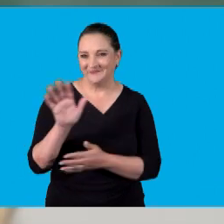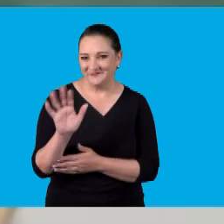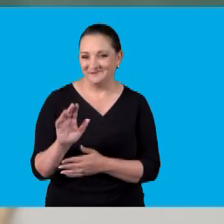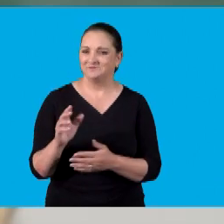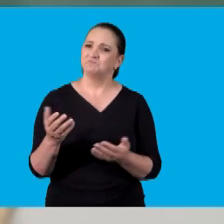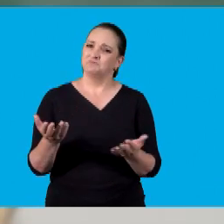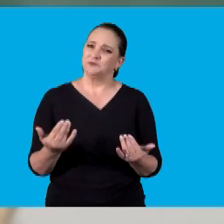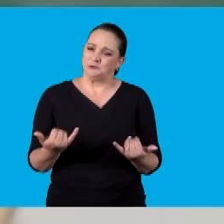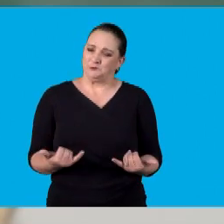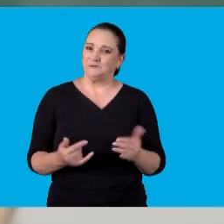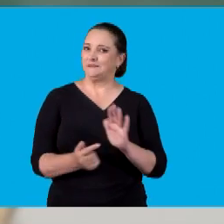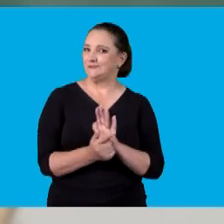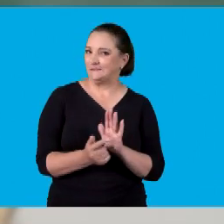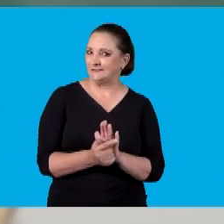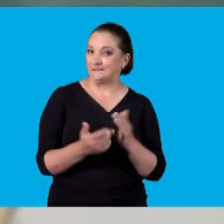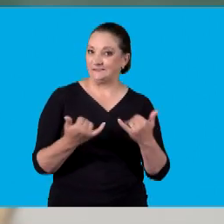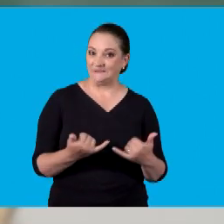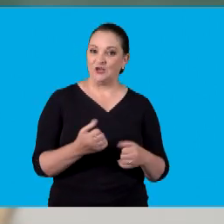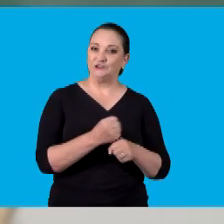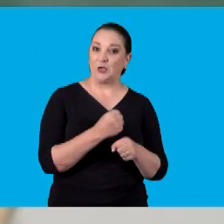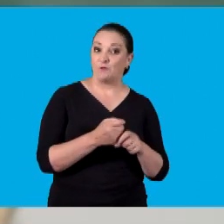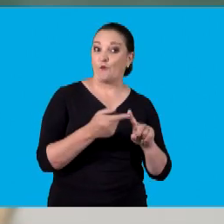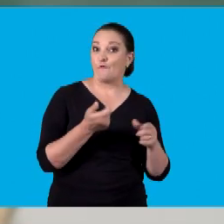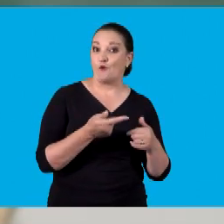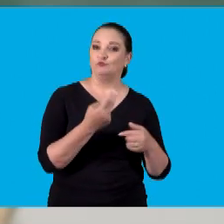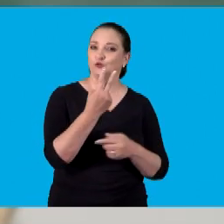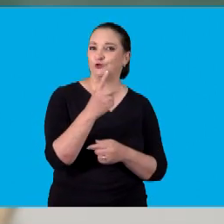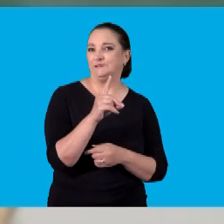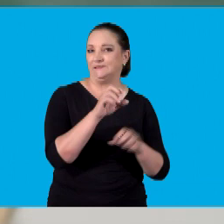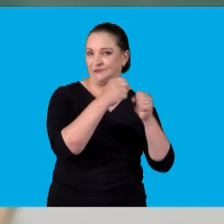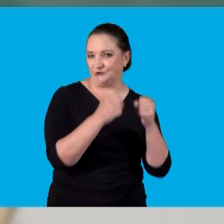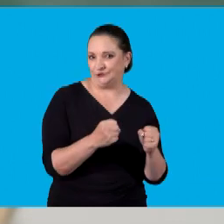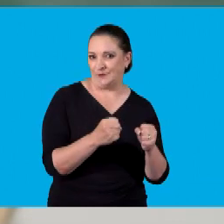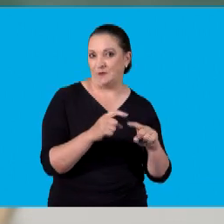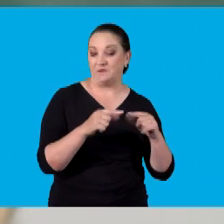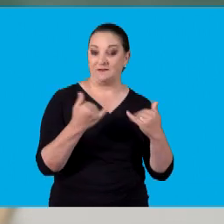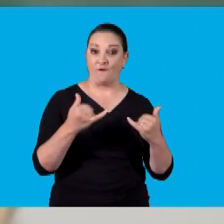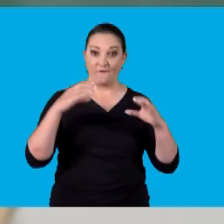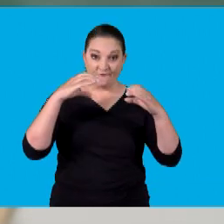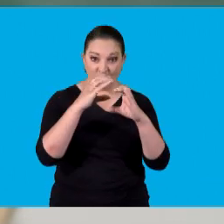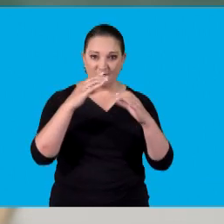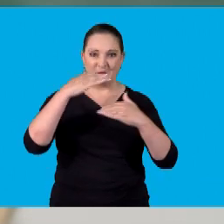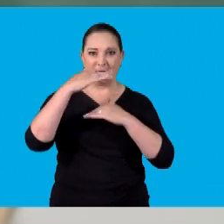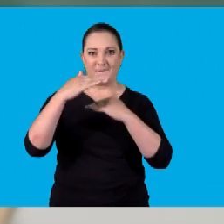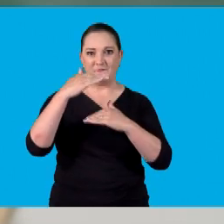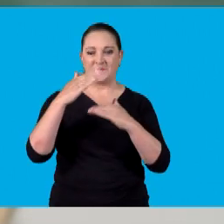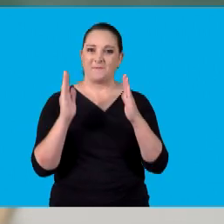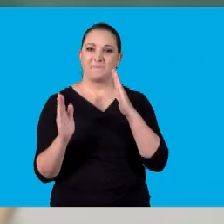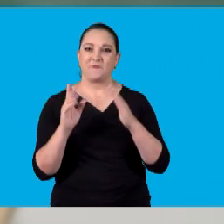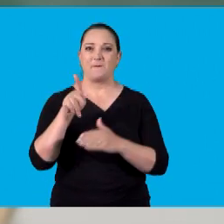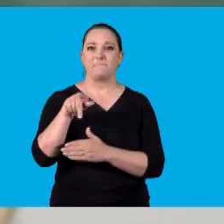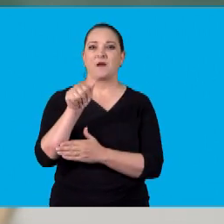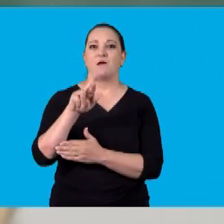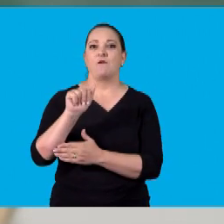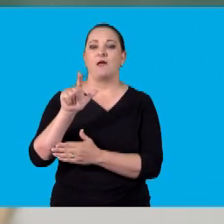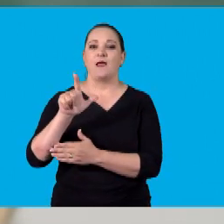Hello learners, and welcome to today's lesson of Geometry of 2D Shapes, Parallelograms. So today we are going to be focusing